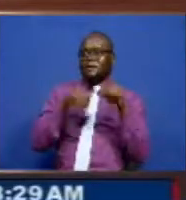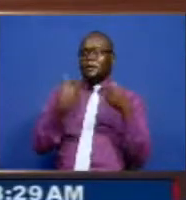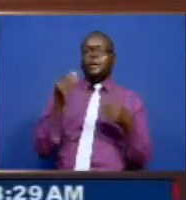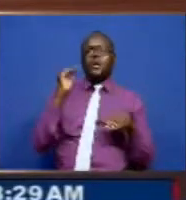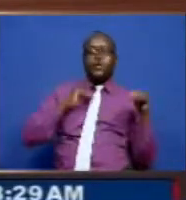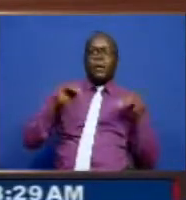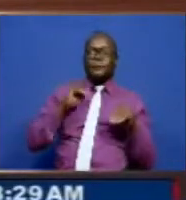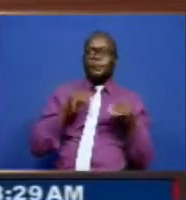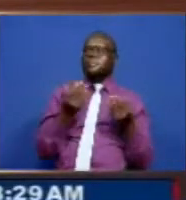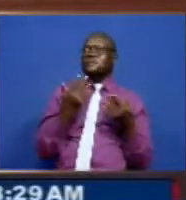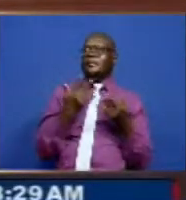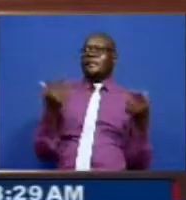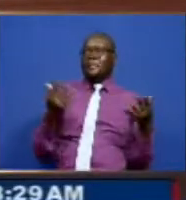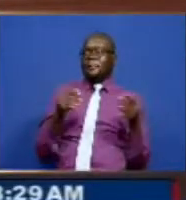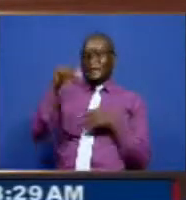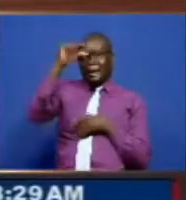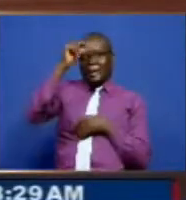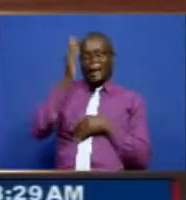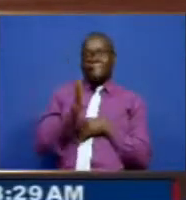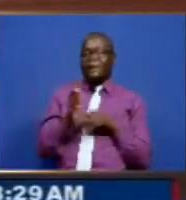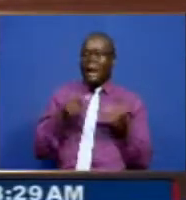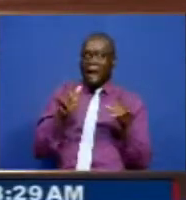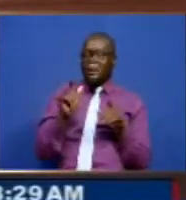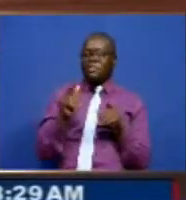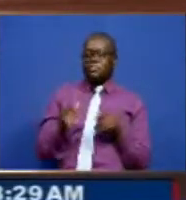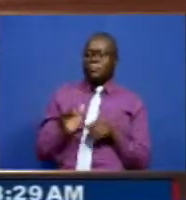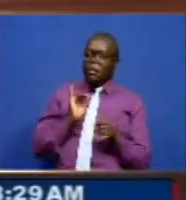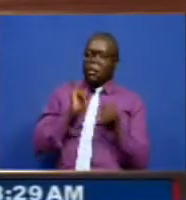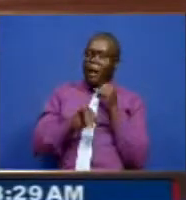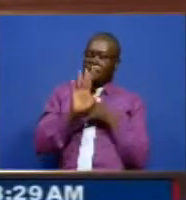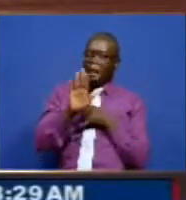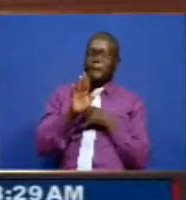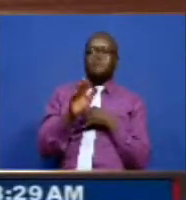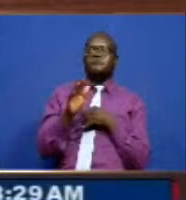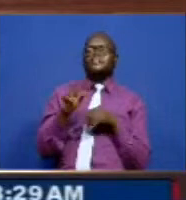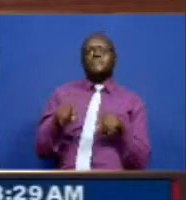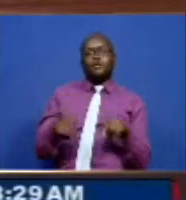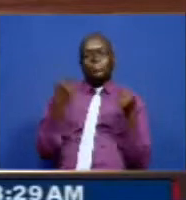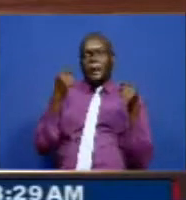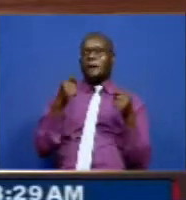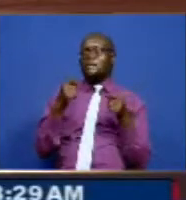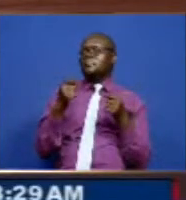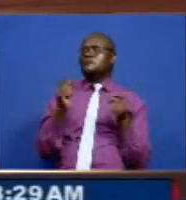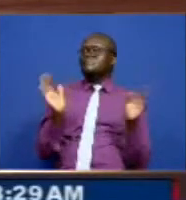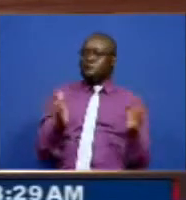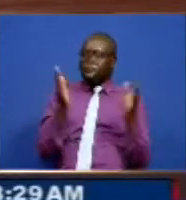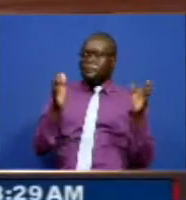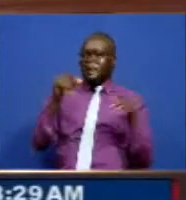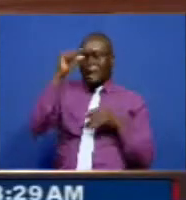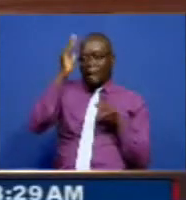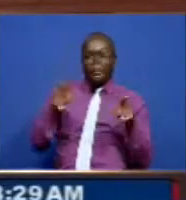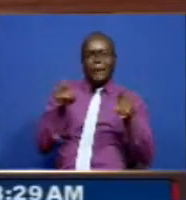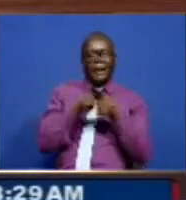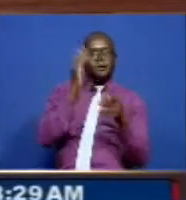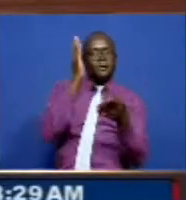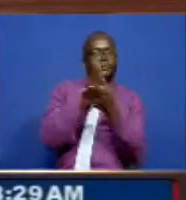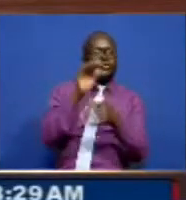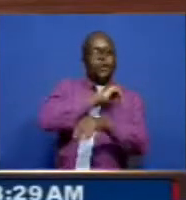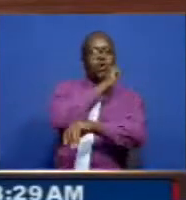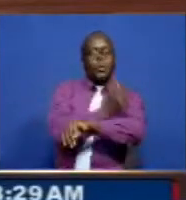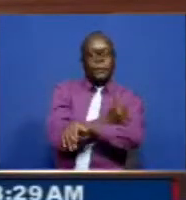corruption practices. The governor has allowed his wife to literally run the county affairs as the de facto authority.